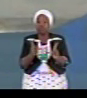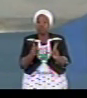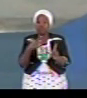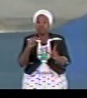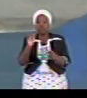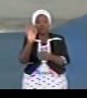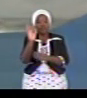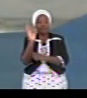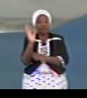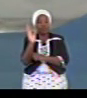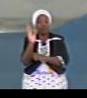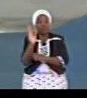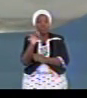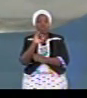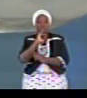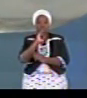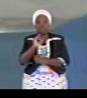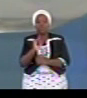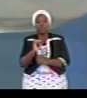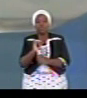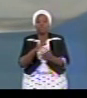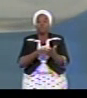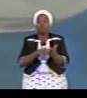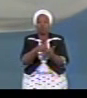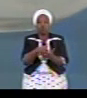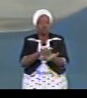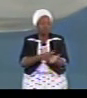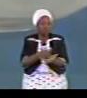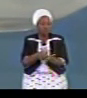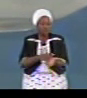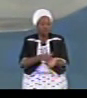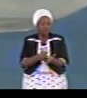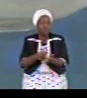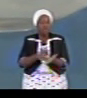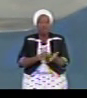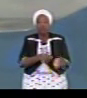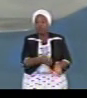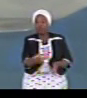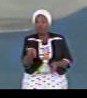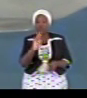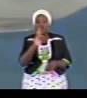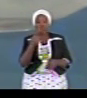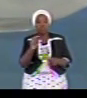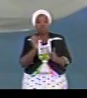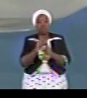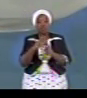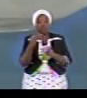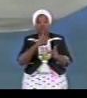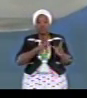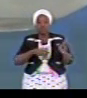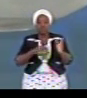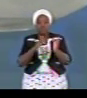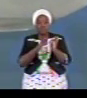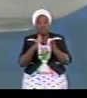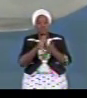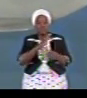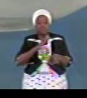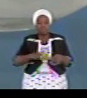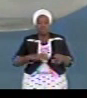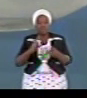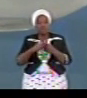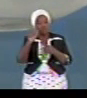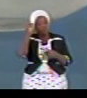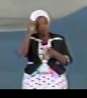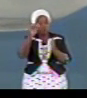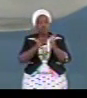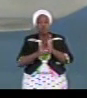flesh is weak. Those are the words of the Lord Jesus Christ to his own